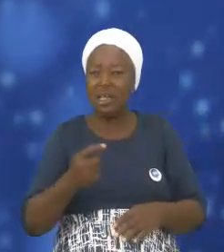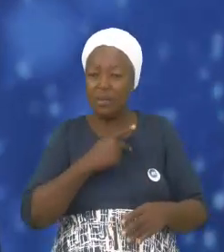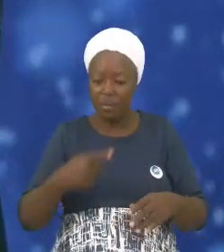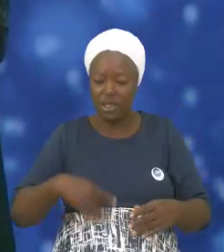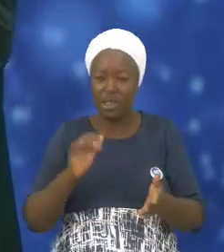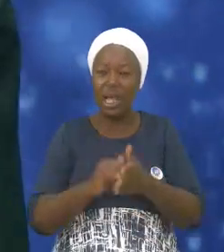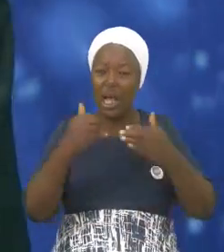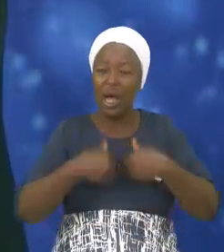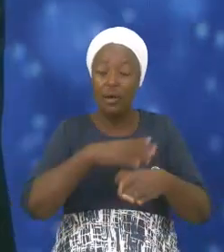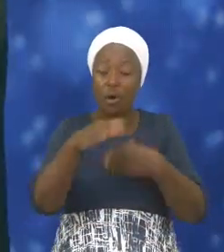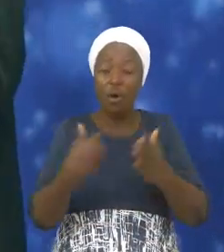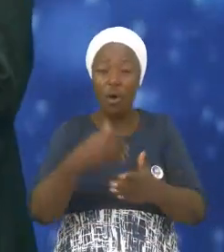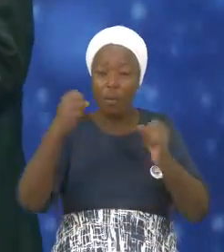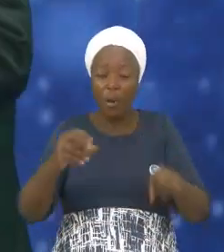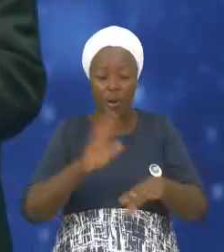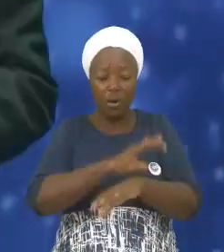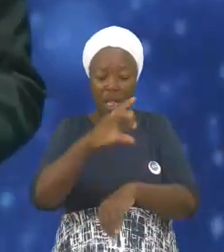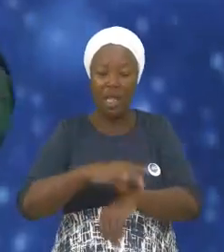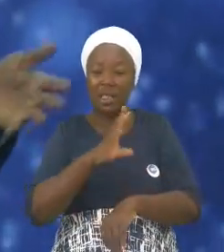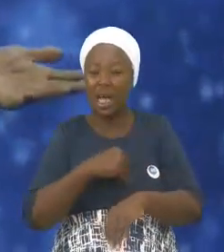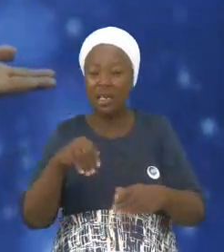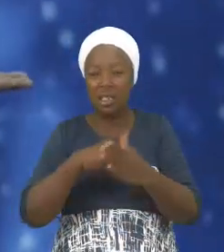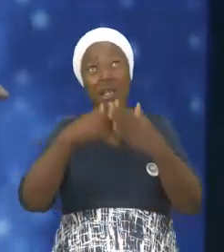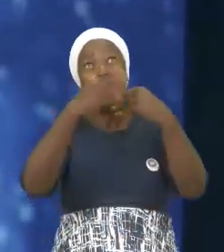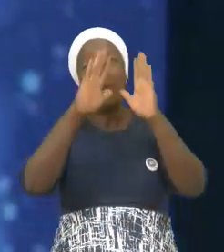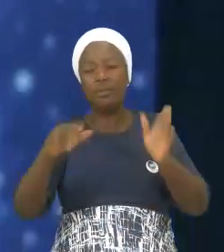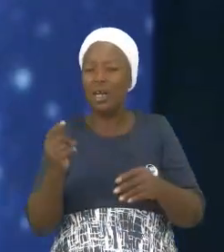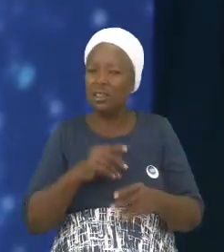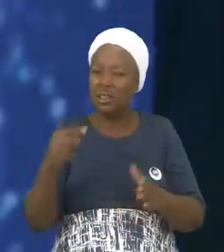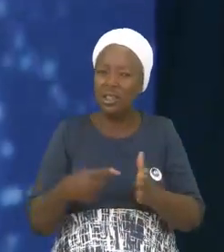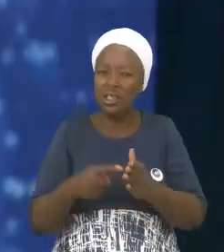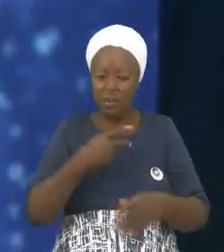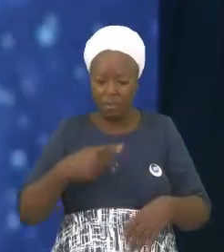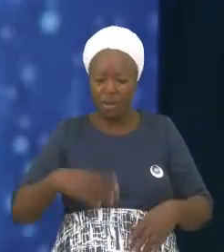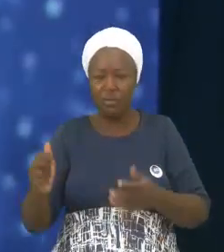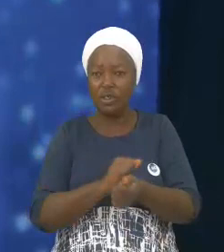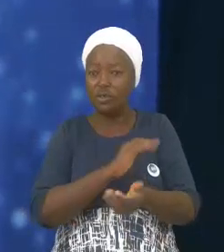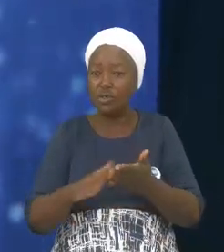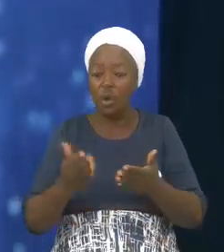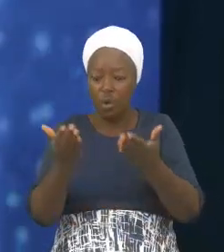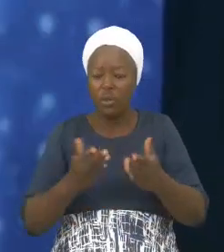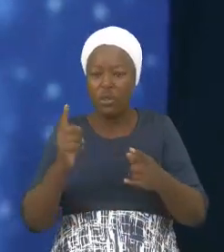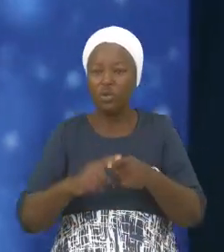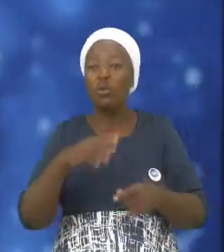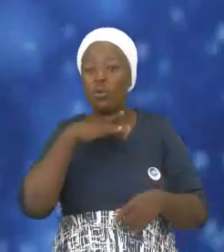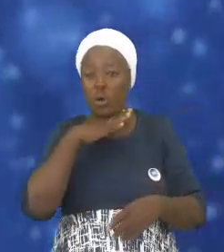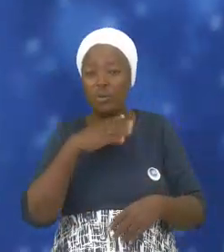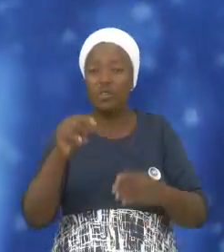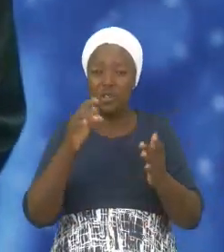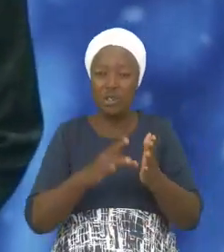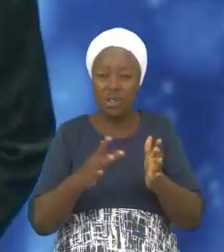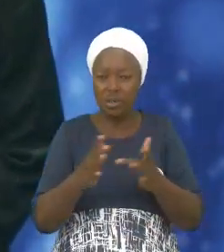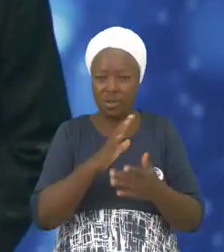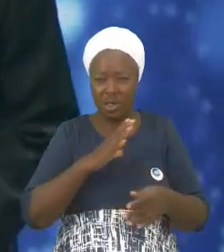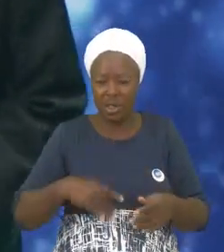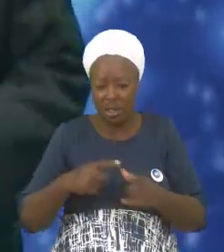all power on earth and in heaven. This prince of perdition wanted to corrupt the Lord. He said,